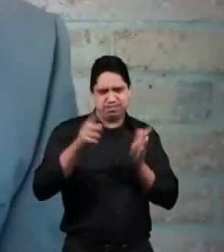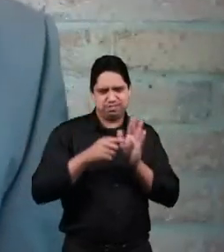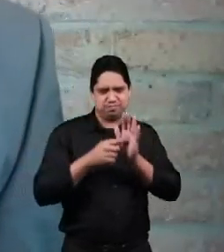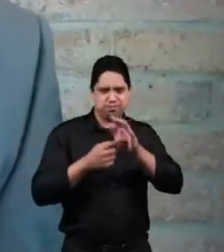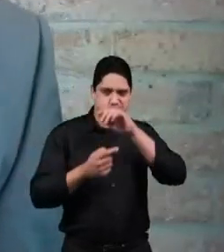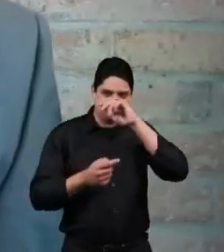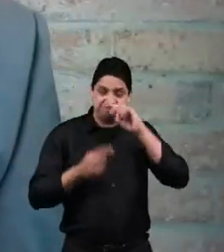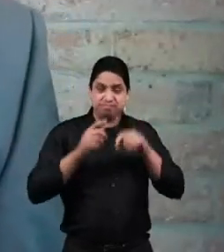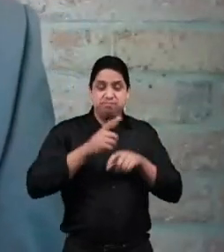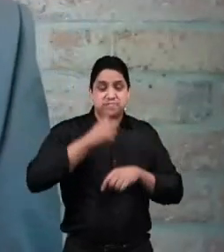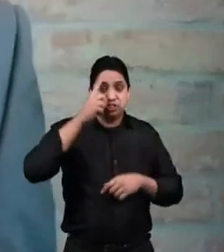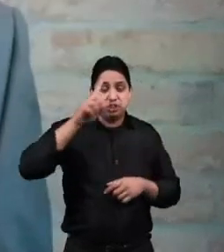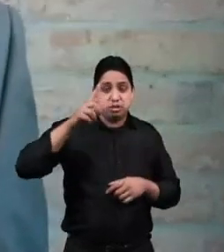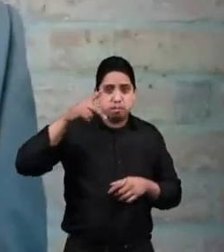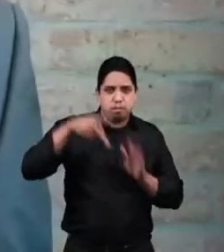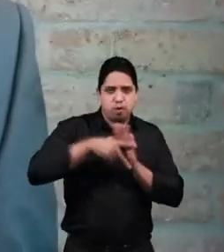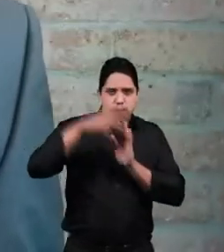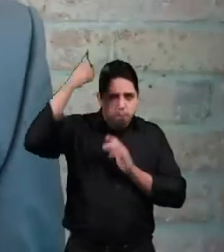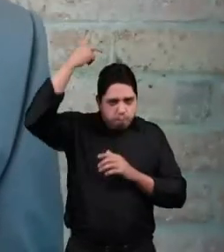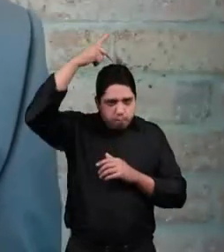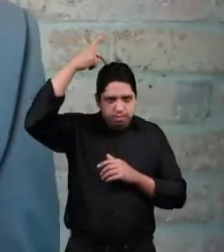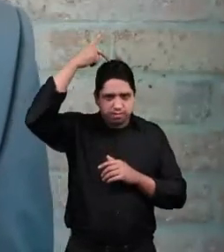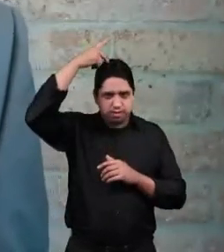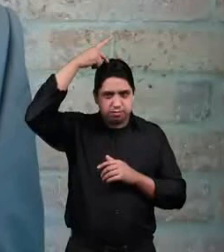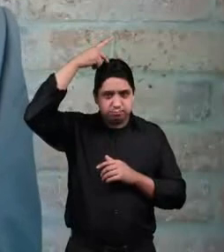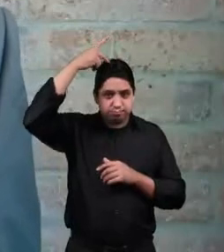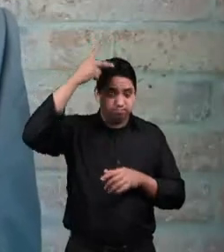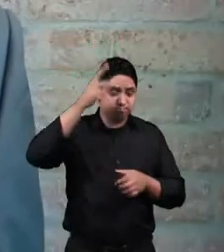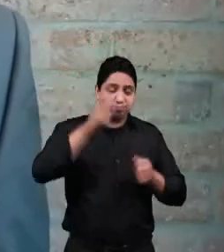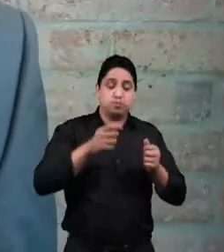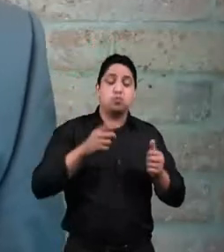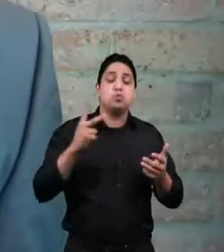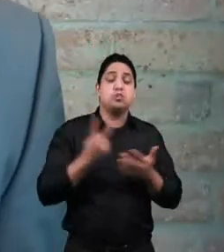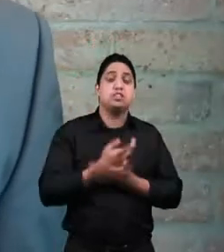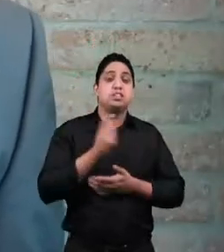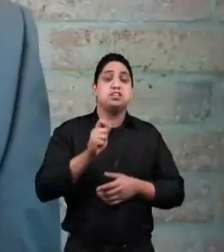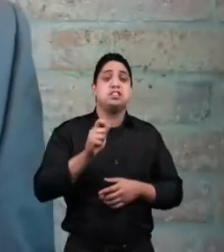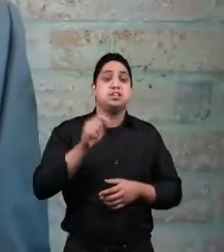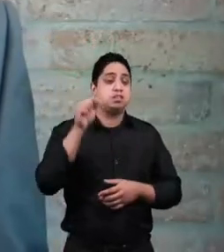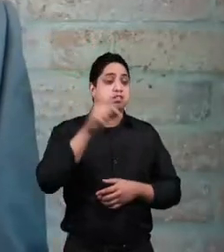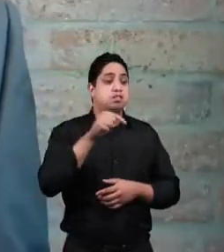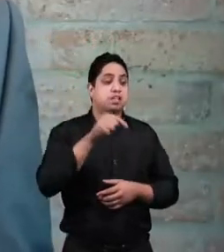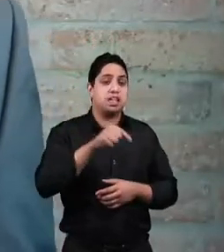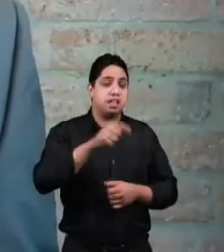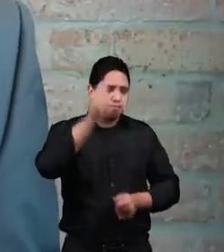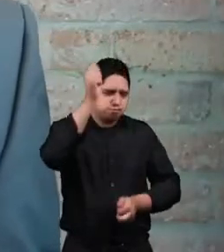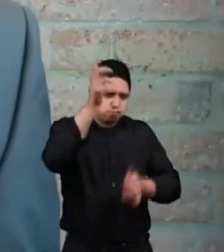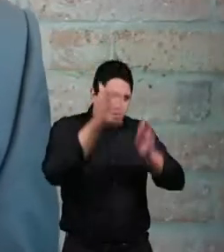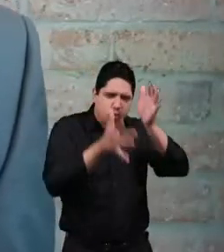group, and the day of Pentecost, fire and light